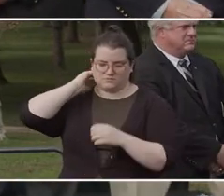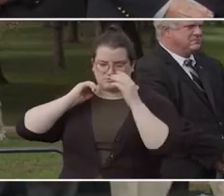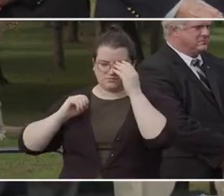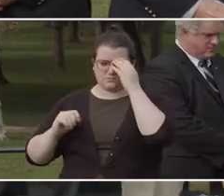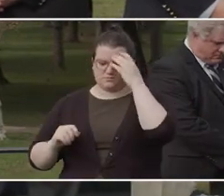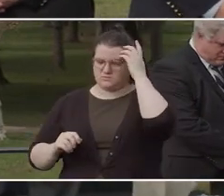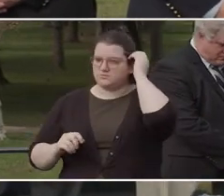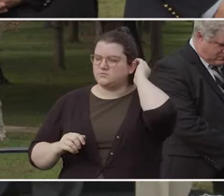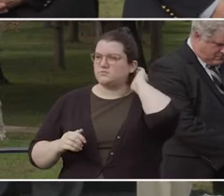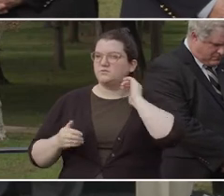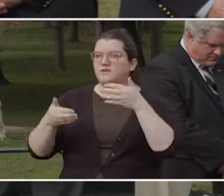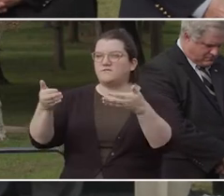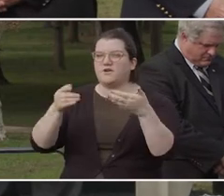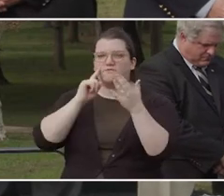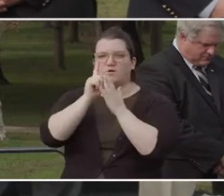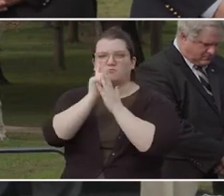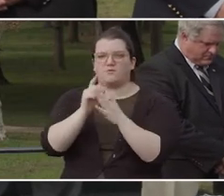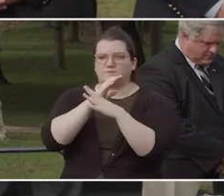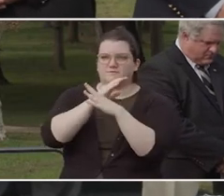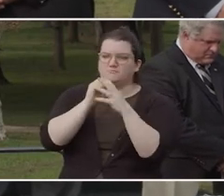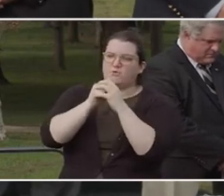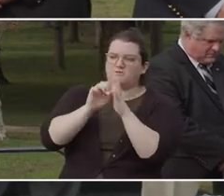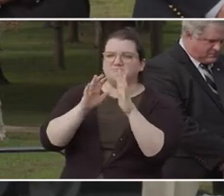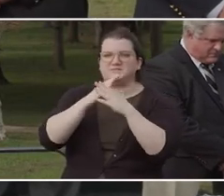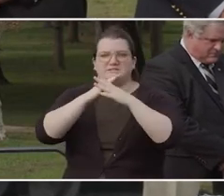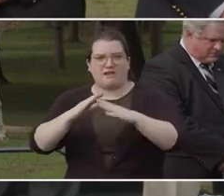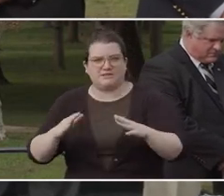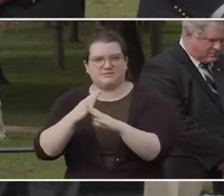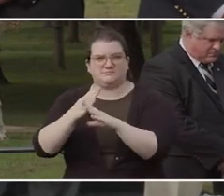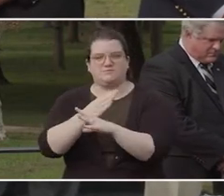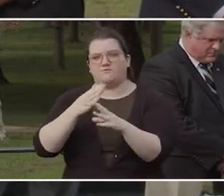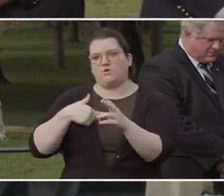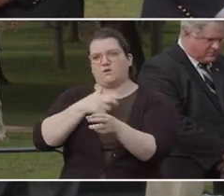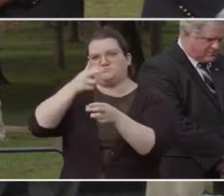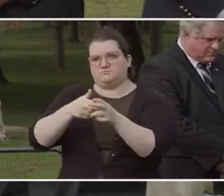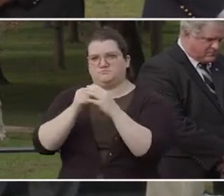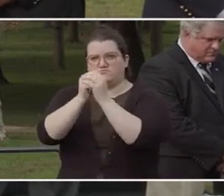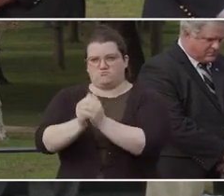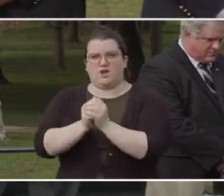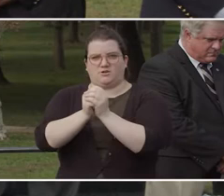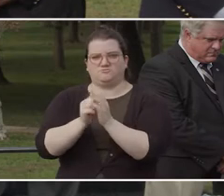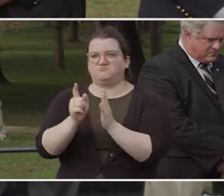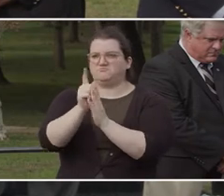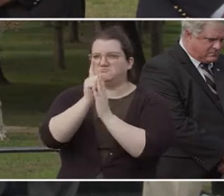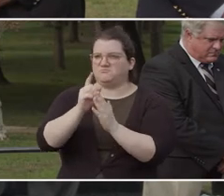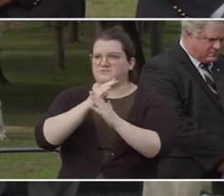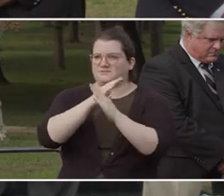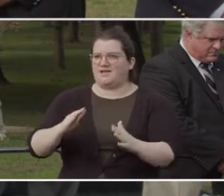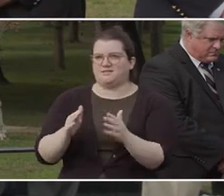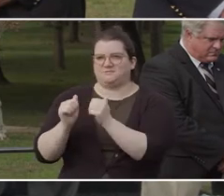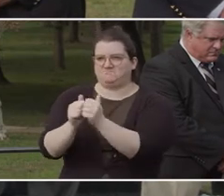I invite you to just a moment of prayer, of silence, before we join together in prayer. Would you take a moment of silence with me?